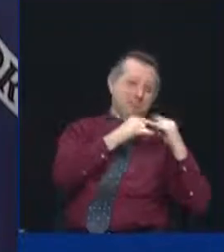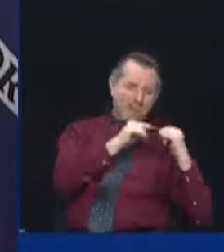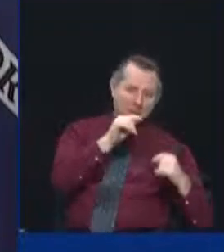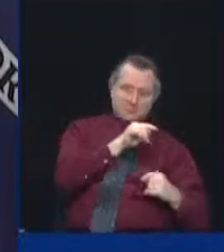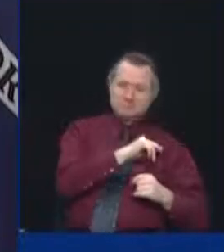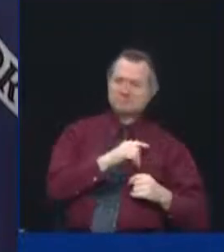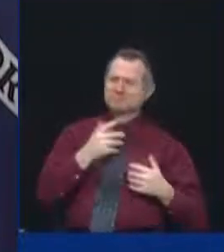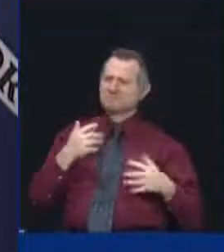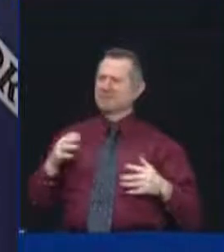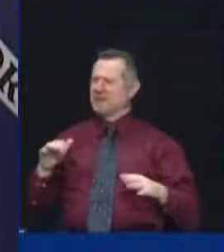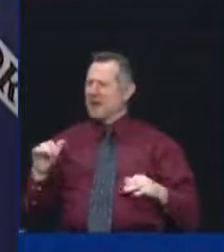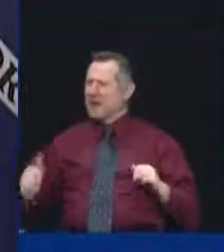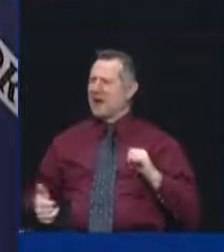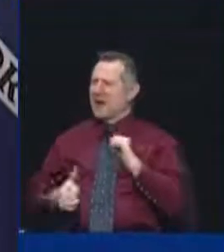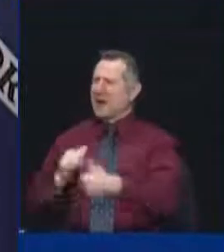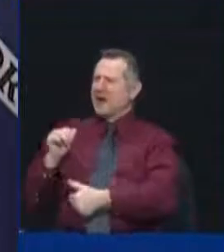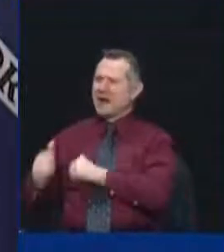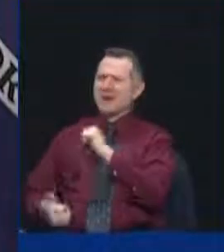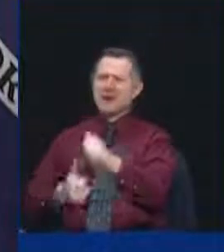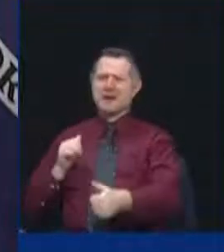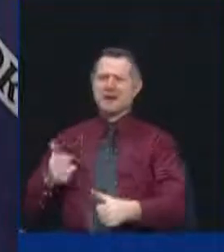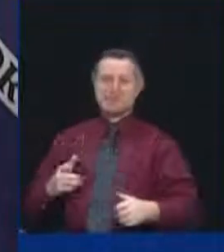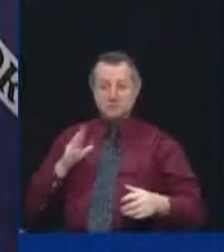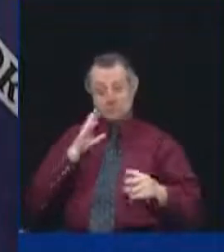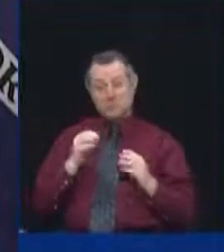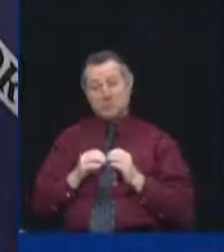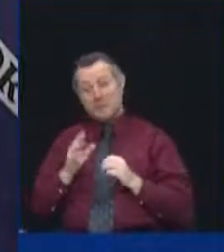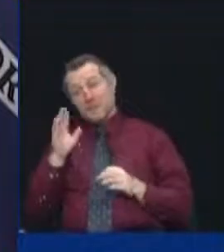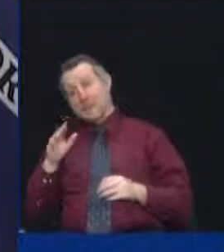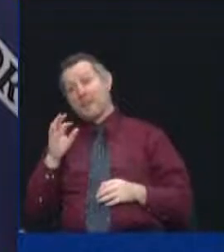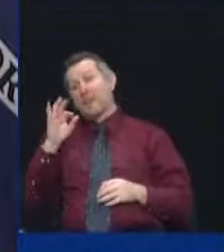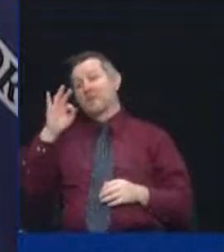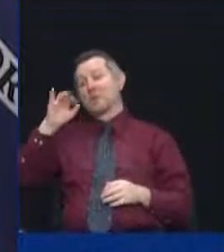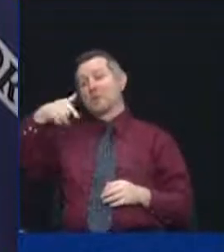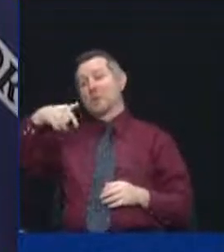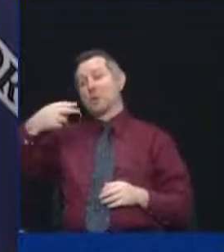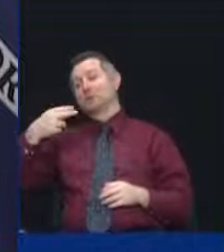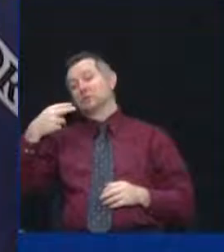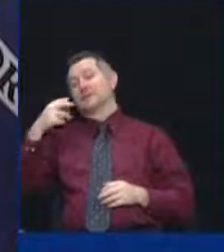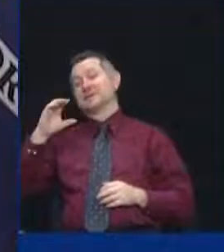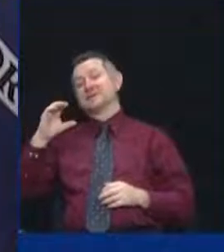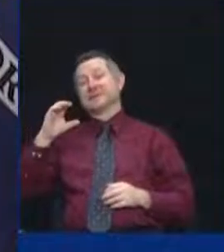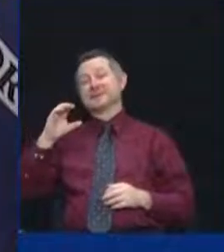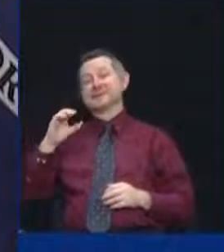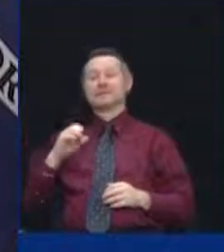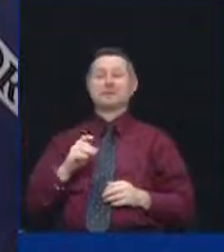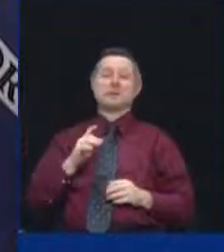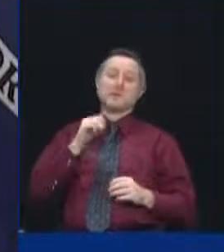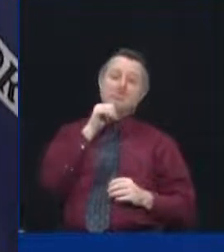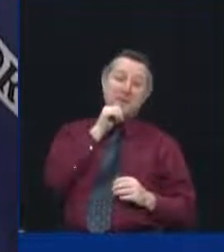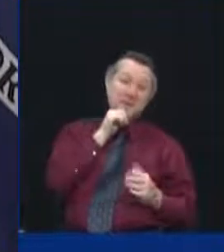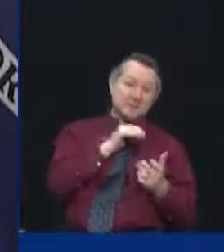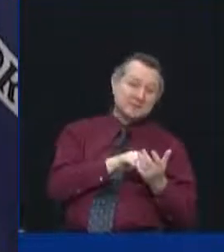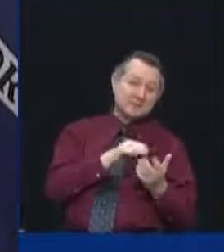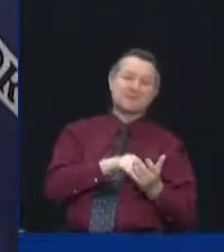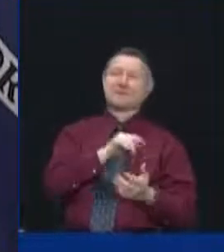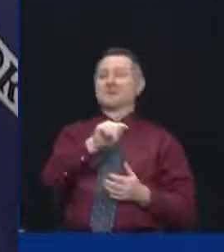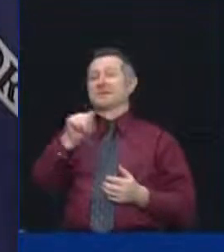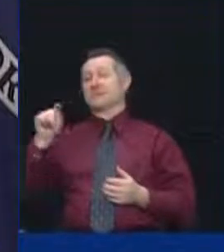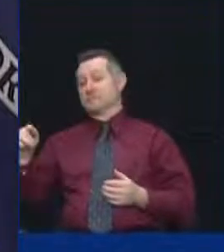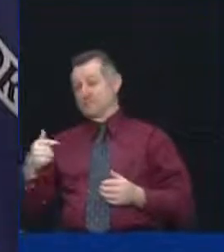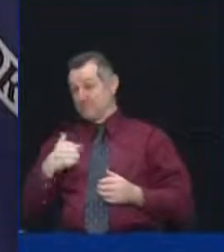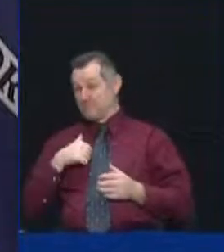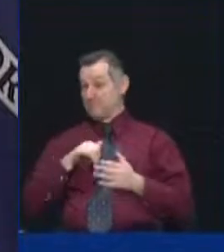and we will continue to do that. The FQHCs, the private doctors. For us, it's not either